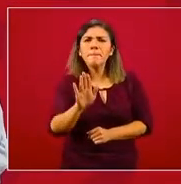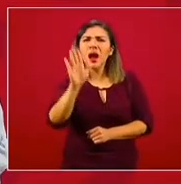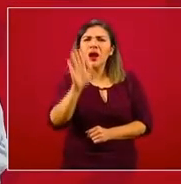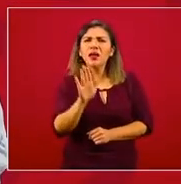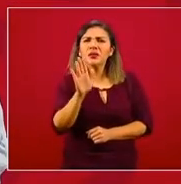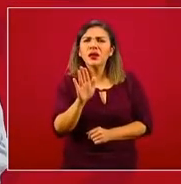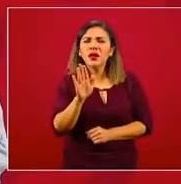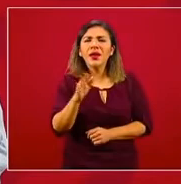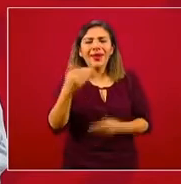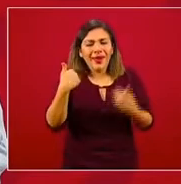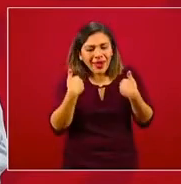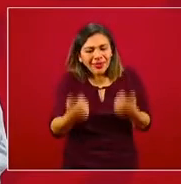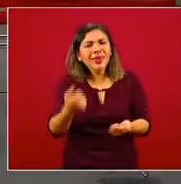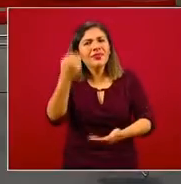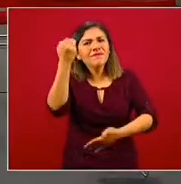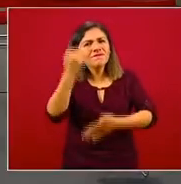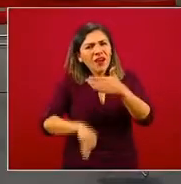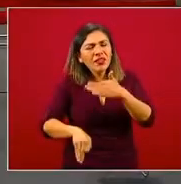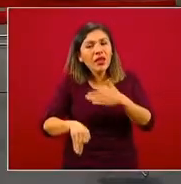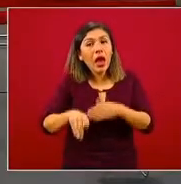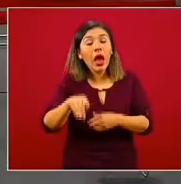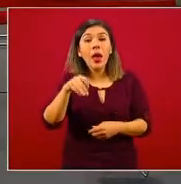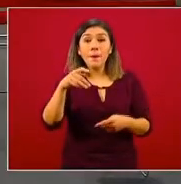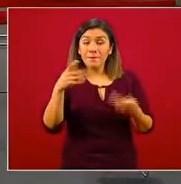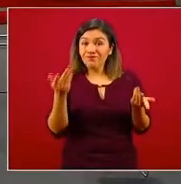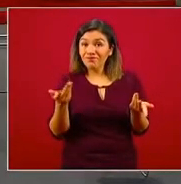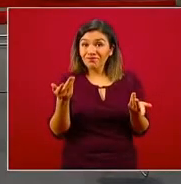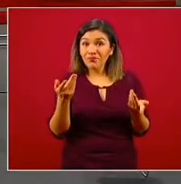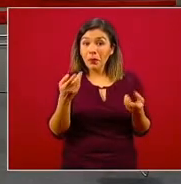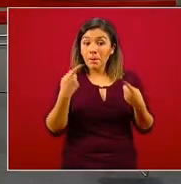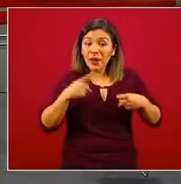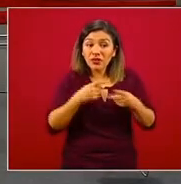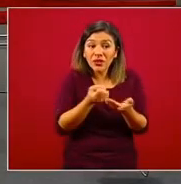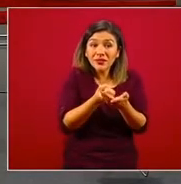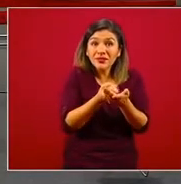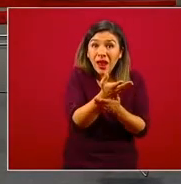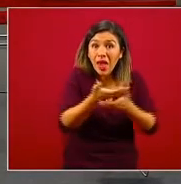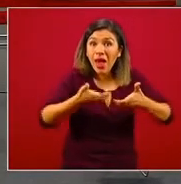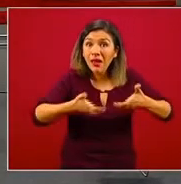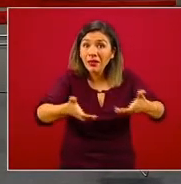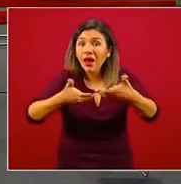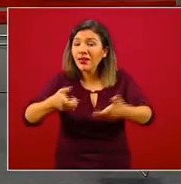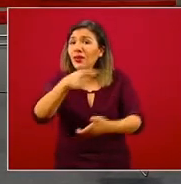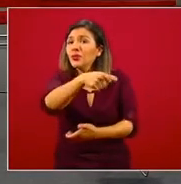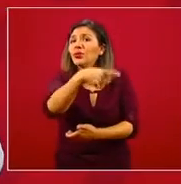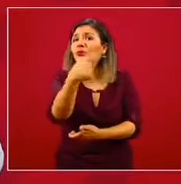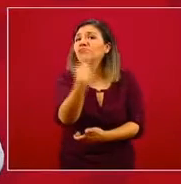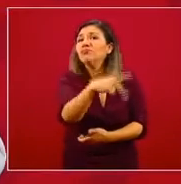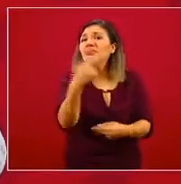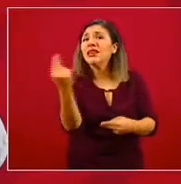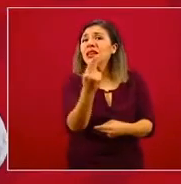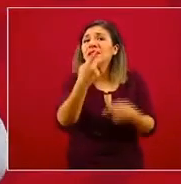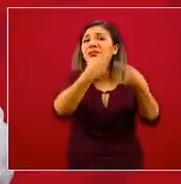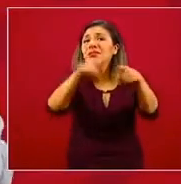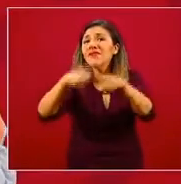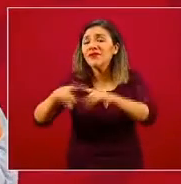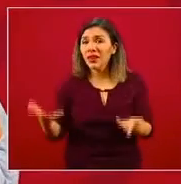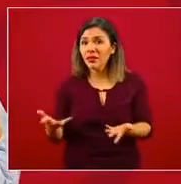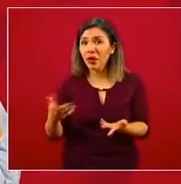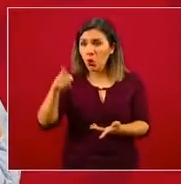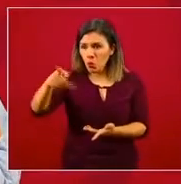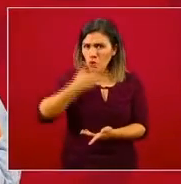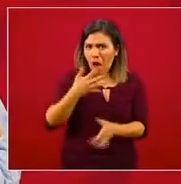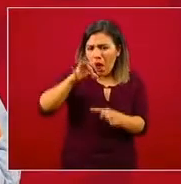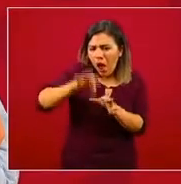sometimes this is just a reflection of the standing of somebody who doesn't know that those who